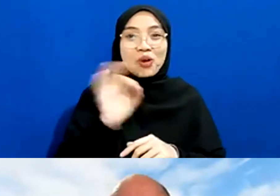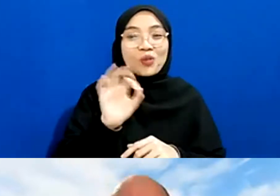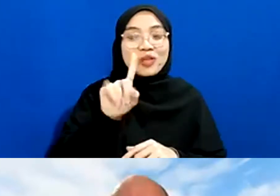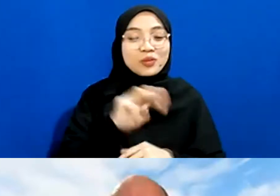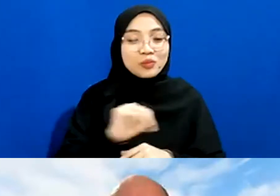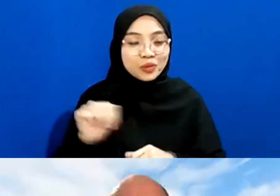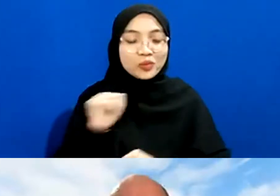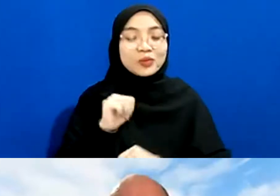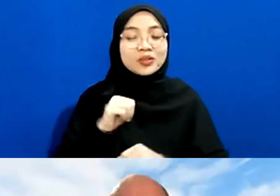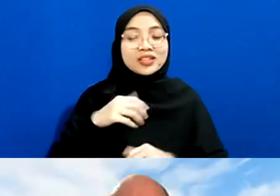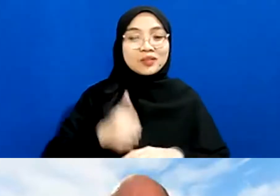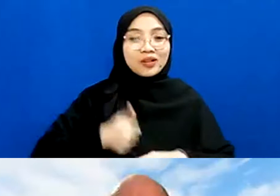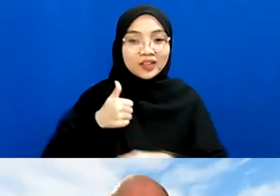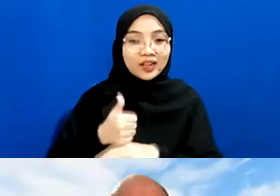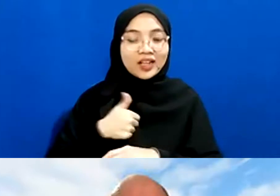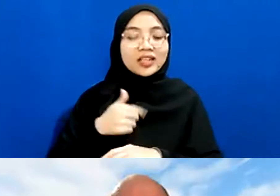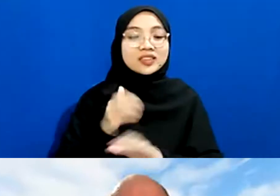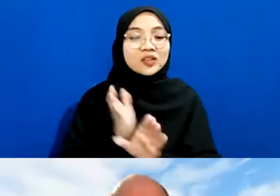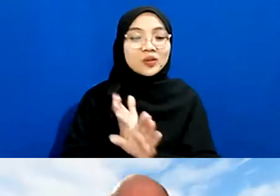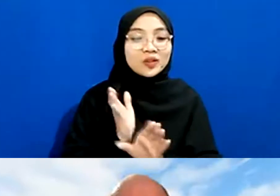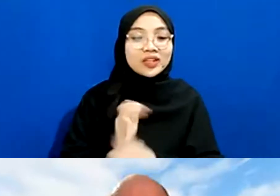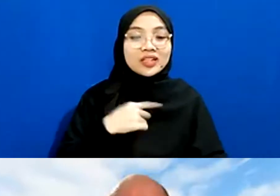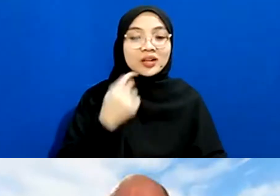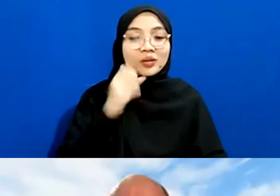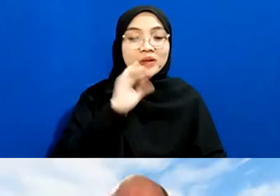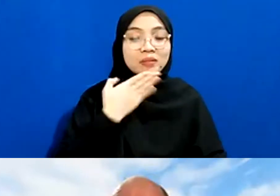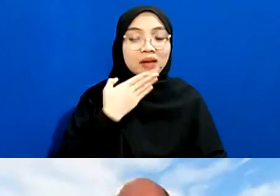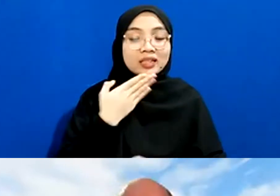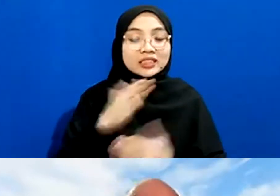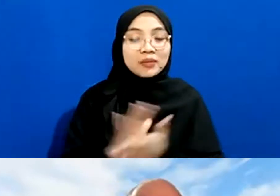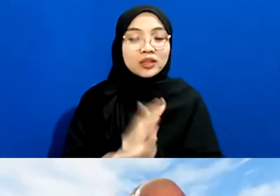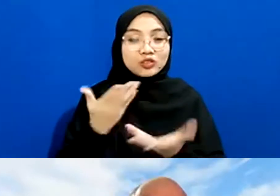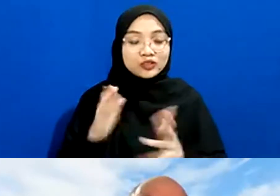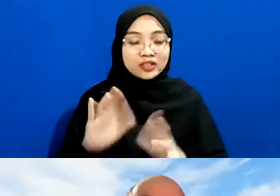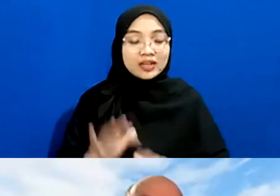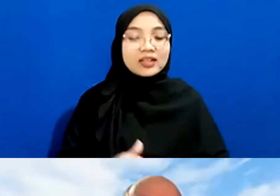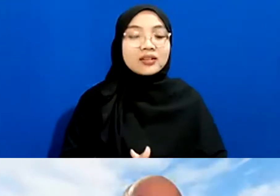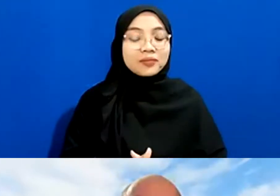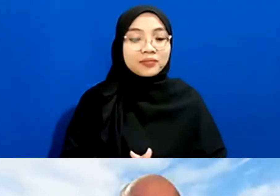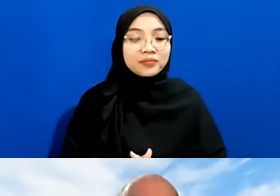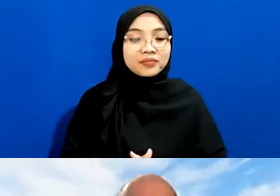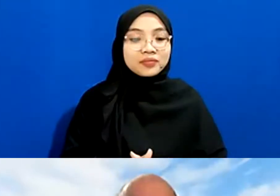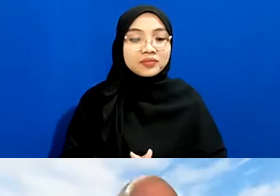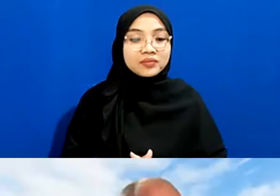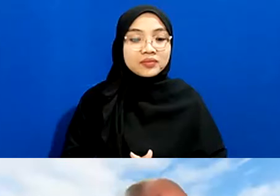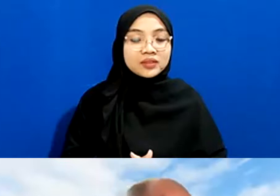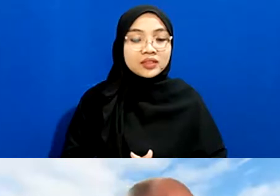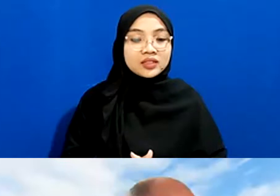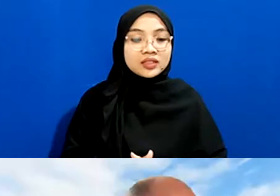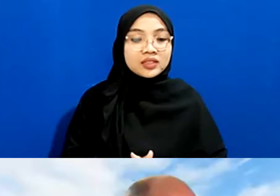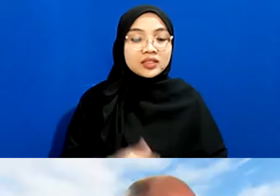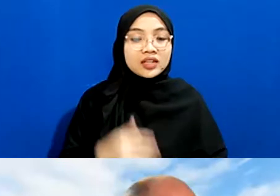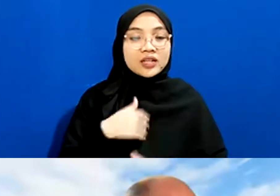me, a time for me to adjust to the new role as the Dean. And it's a big honor